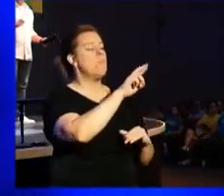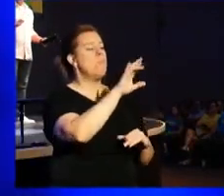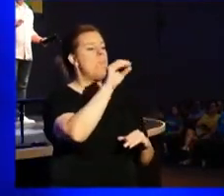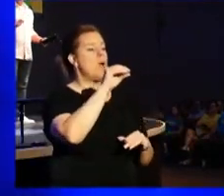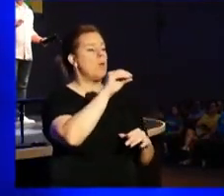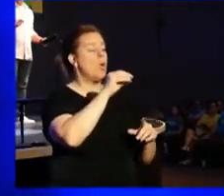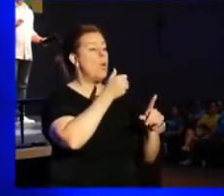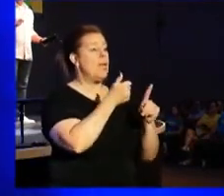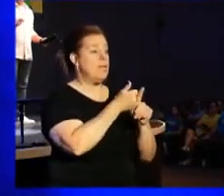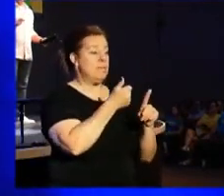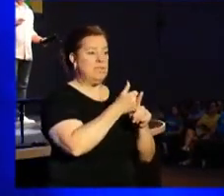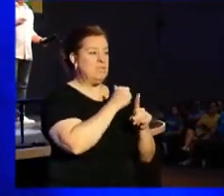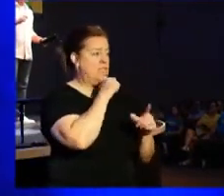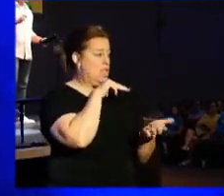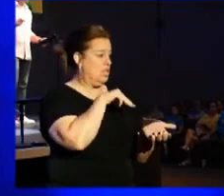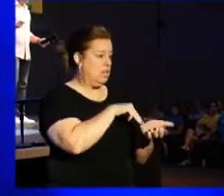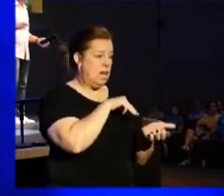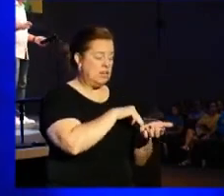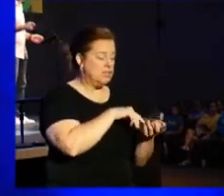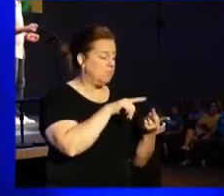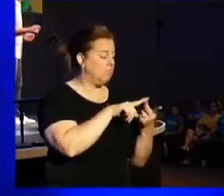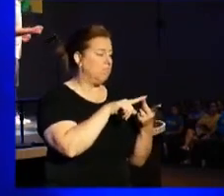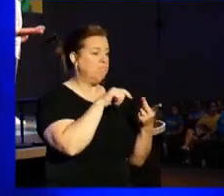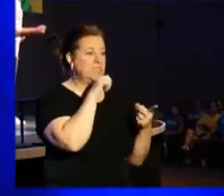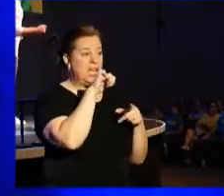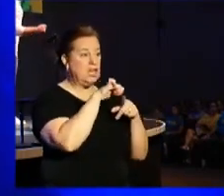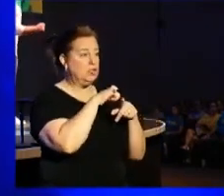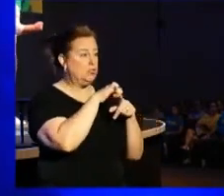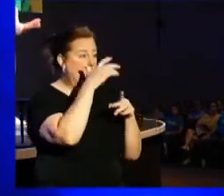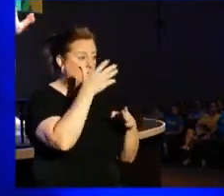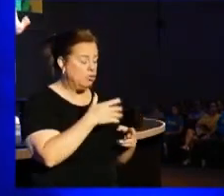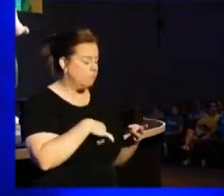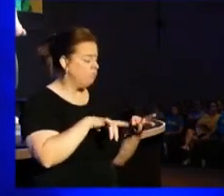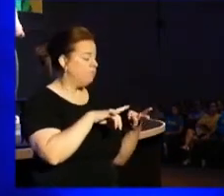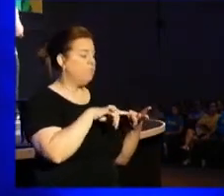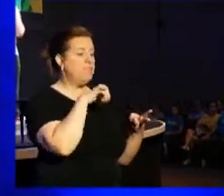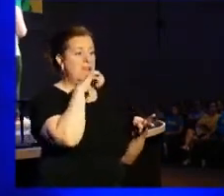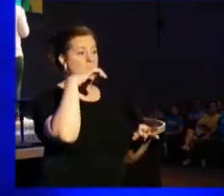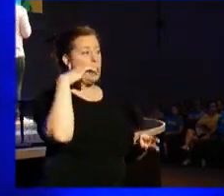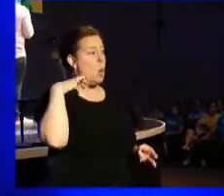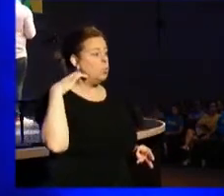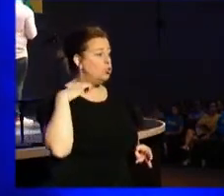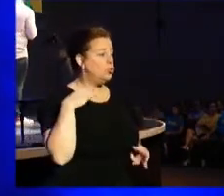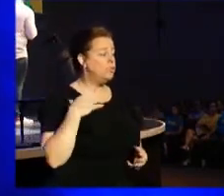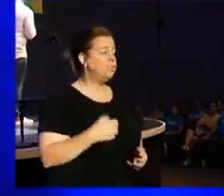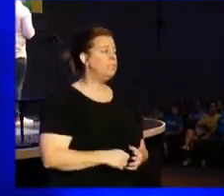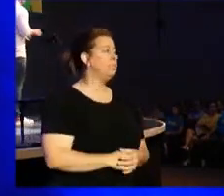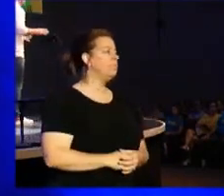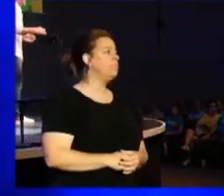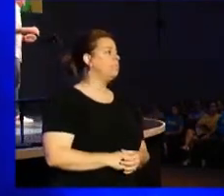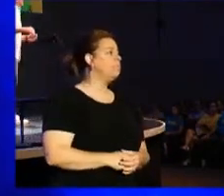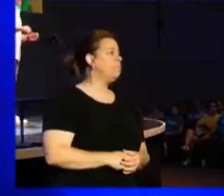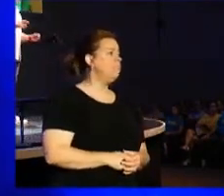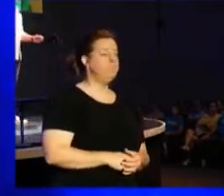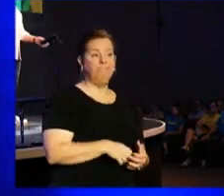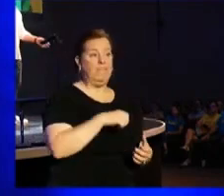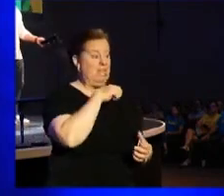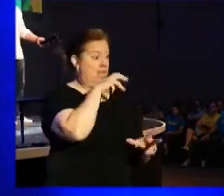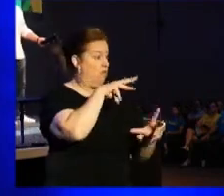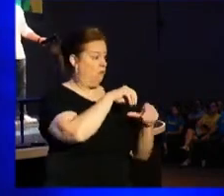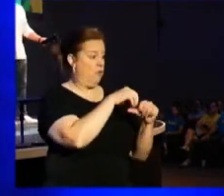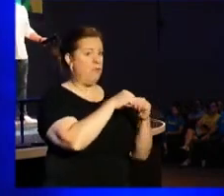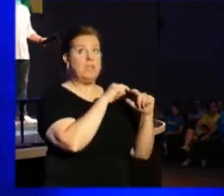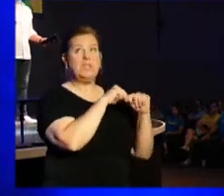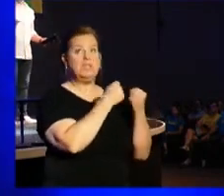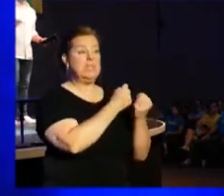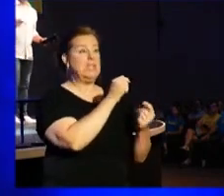doctor, he wasn't a trainer, he wasn't a coach, he wasn't even a teammate. Check it